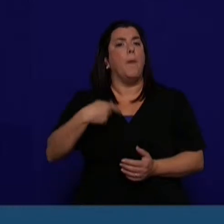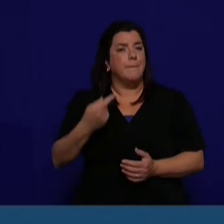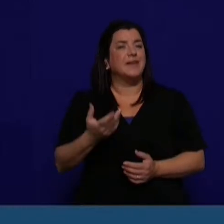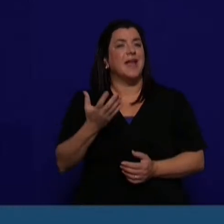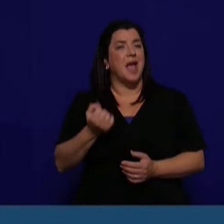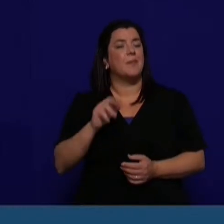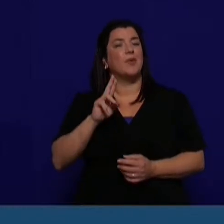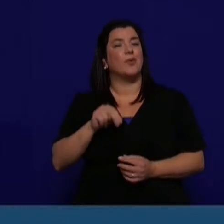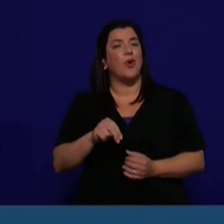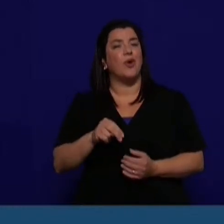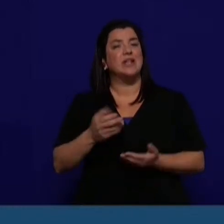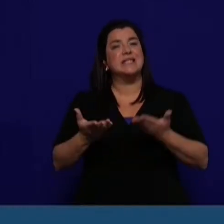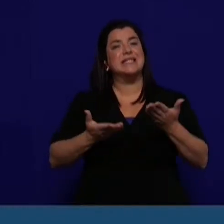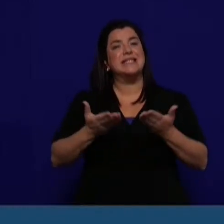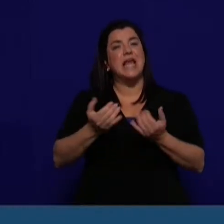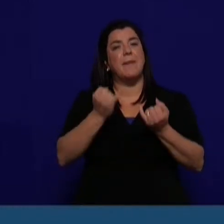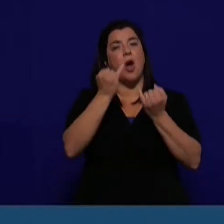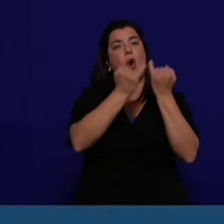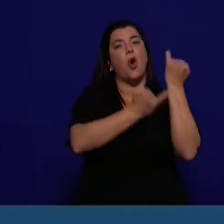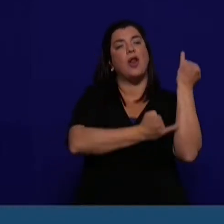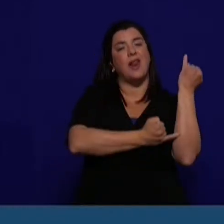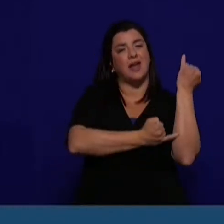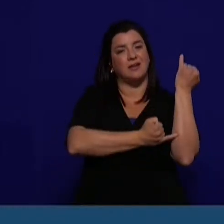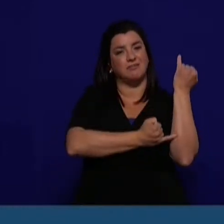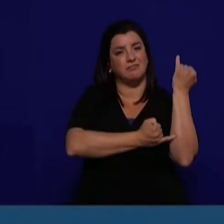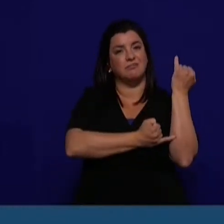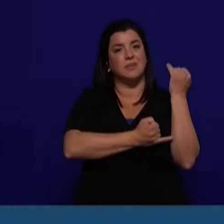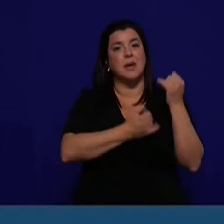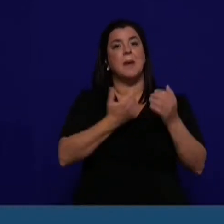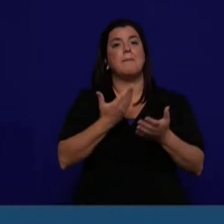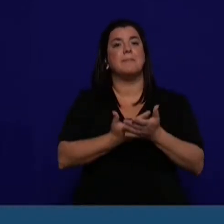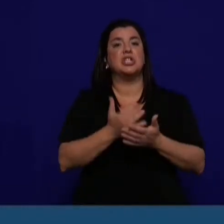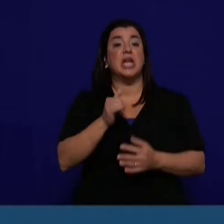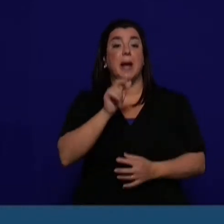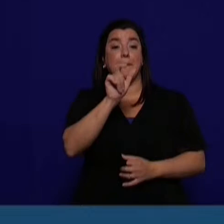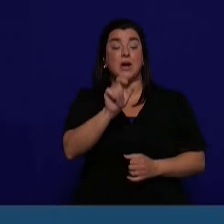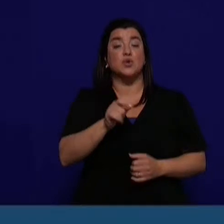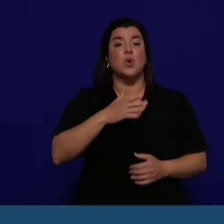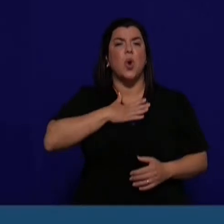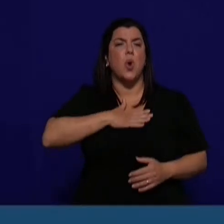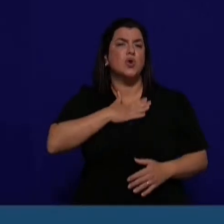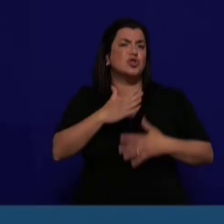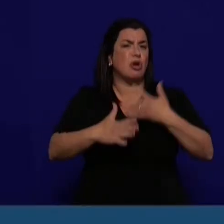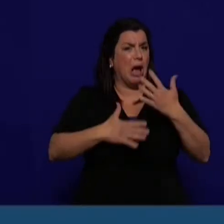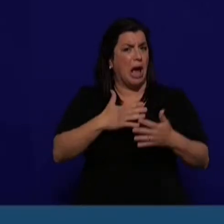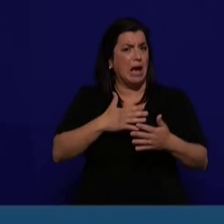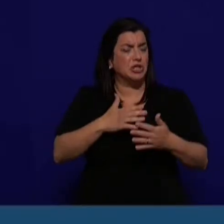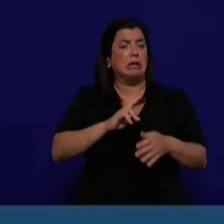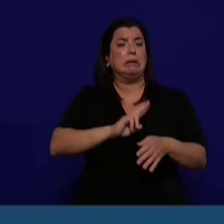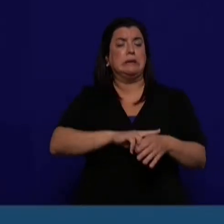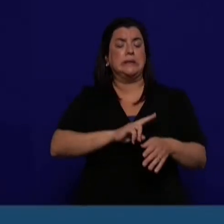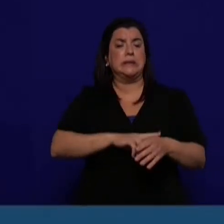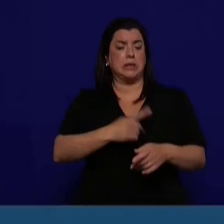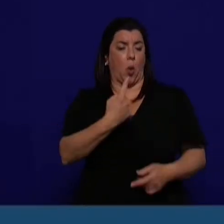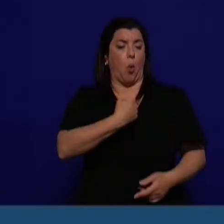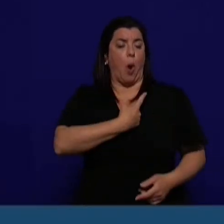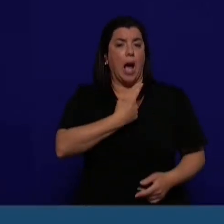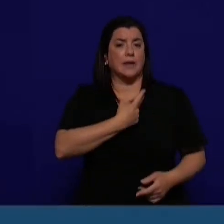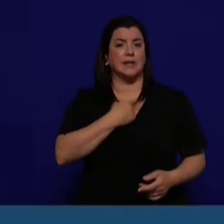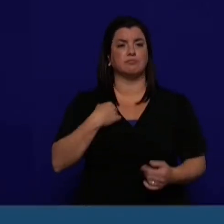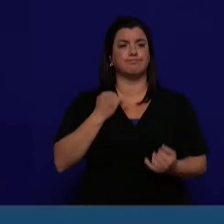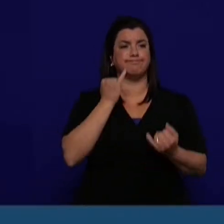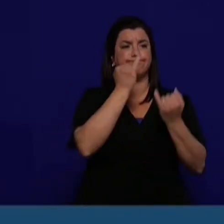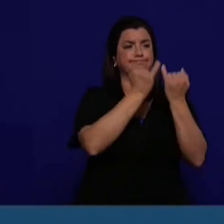jekk inti għandek persuni li huma jkunu ħadu xi mediċini jew inkella l-vaccine huma jkun jistgħu jirrapportaw xi side effects li jista'